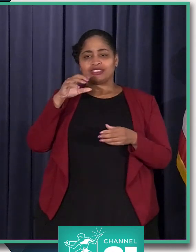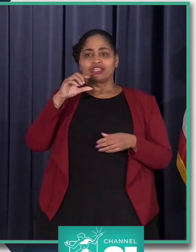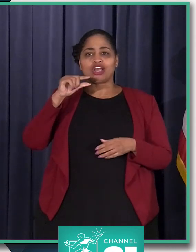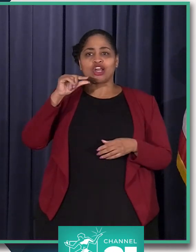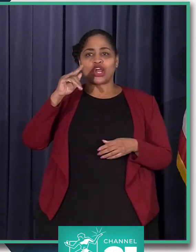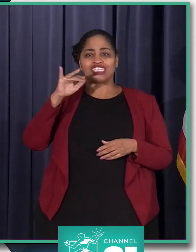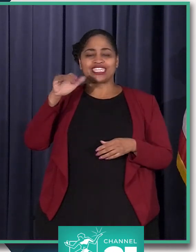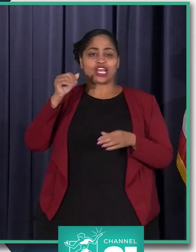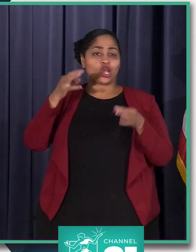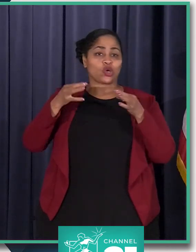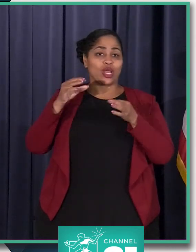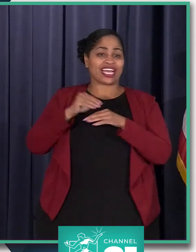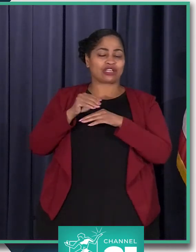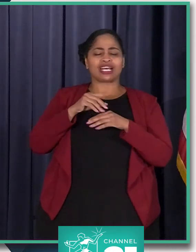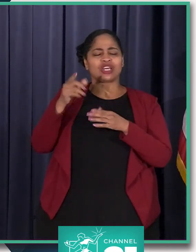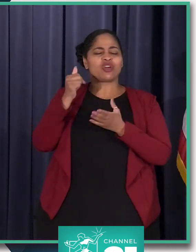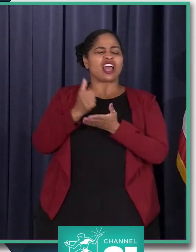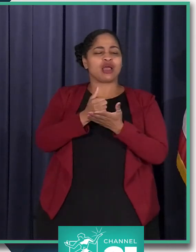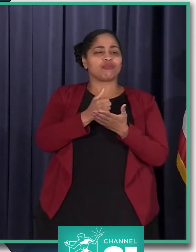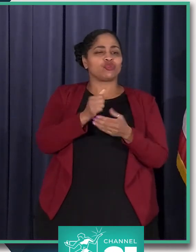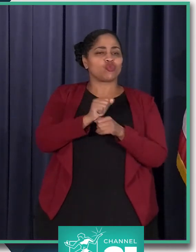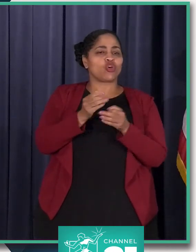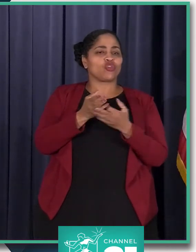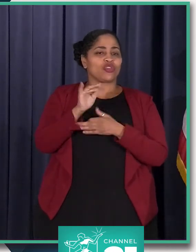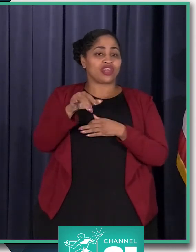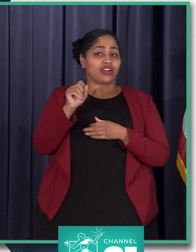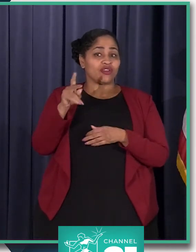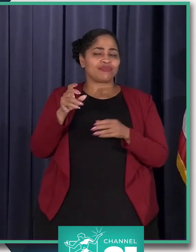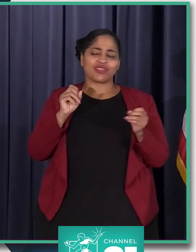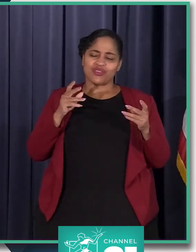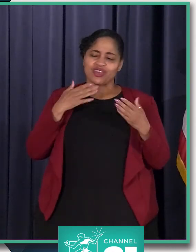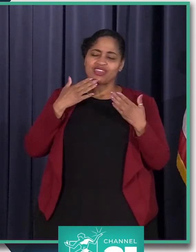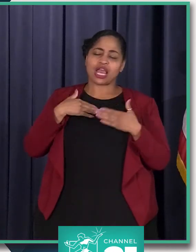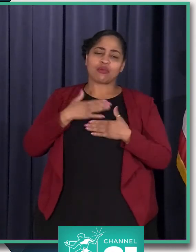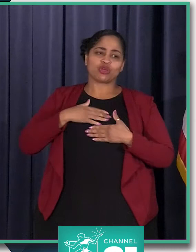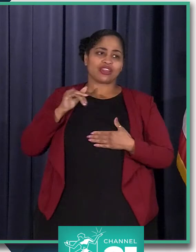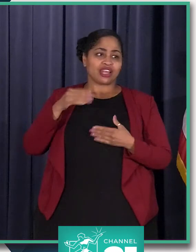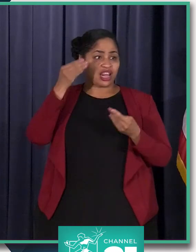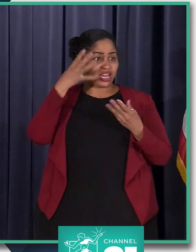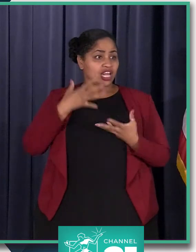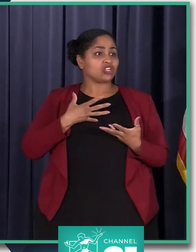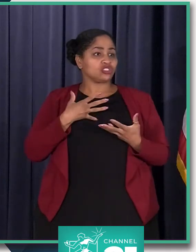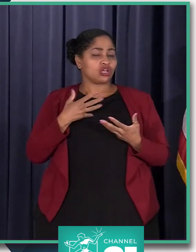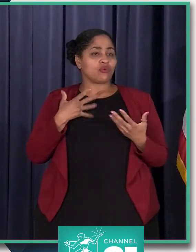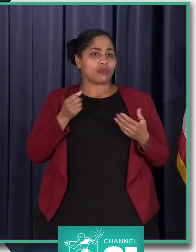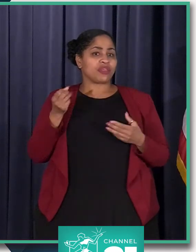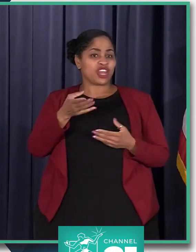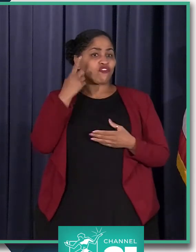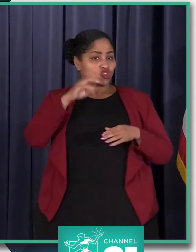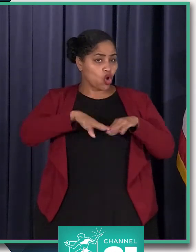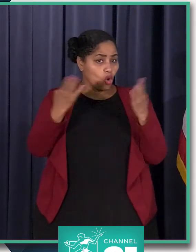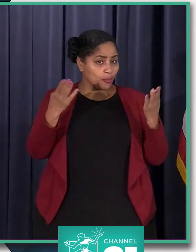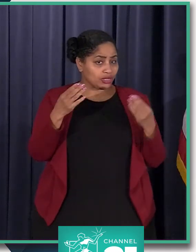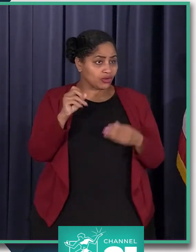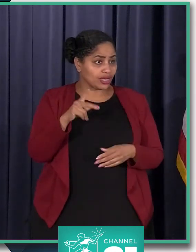And he'll help you work through it, all right? Okay, I appreciate that. Okay, and you got to let us know. I want to be there for your opening. Oh, I will definitely let